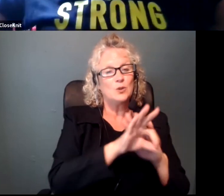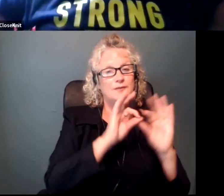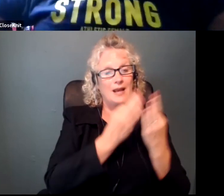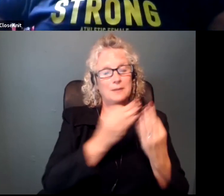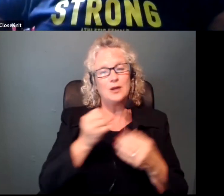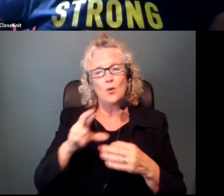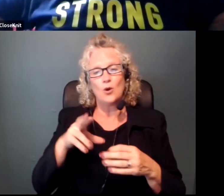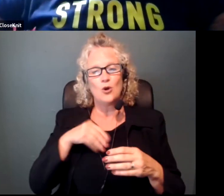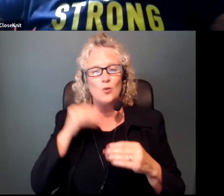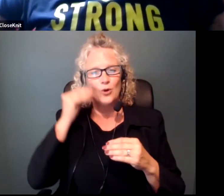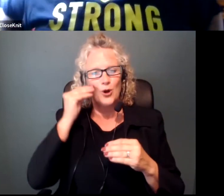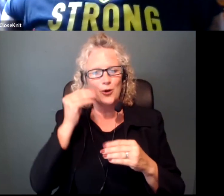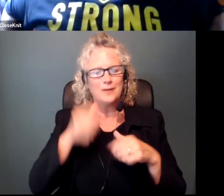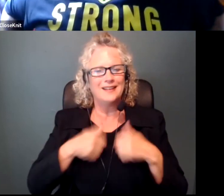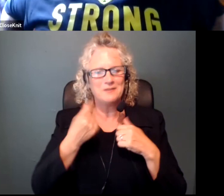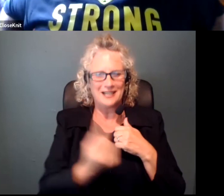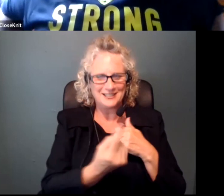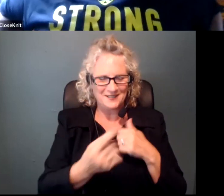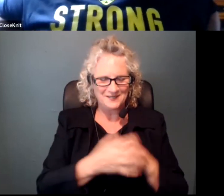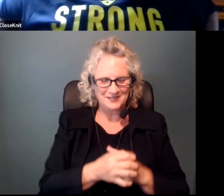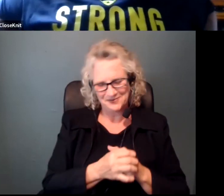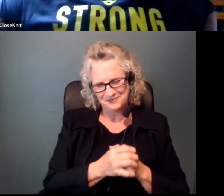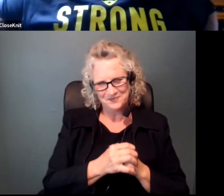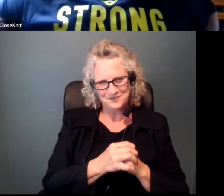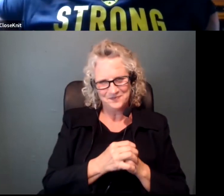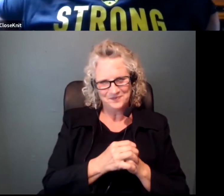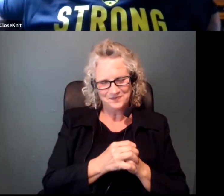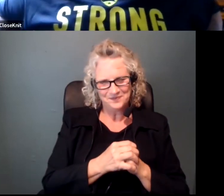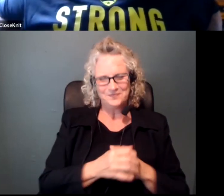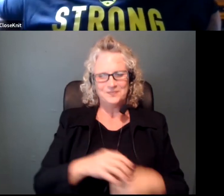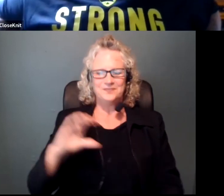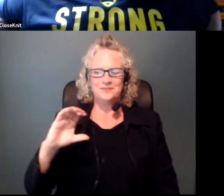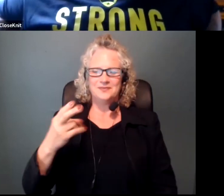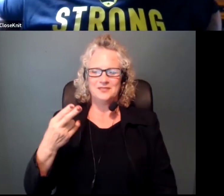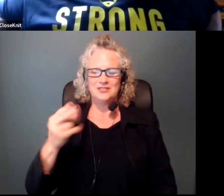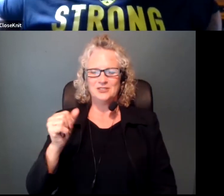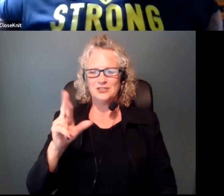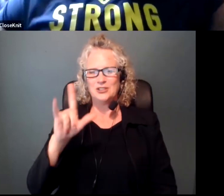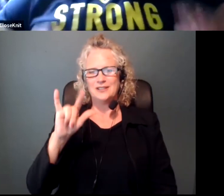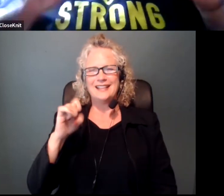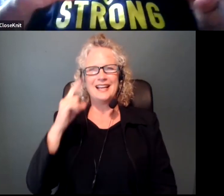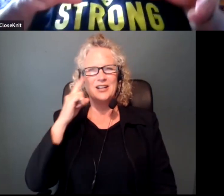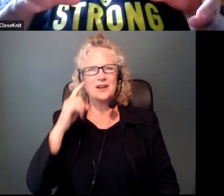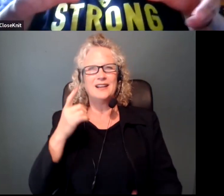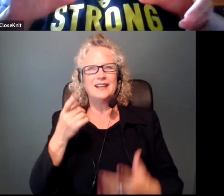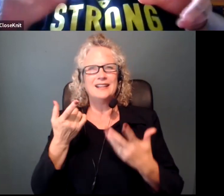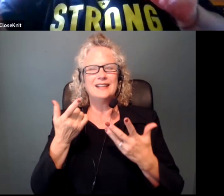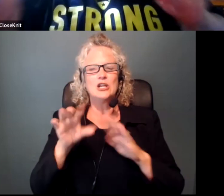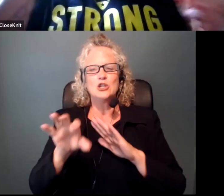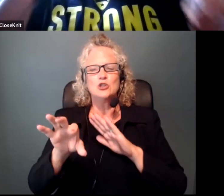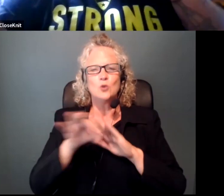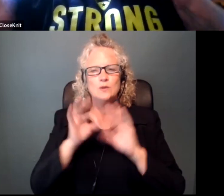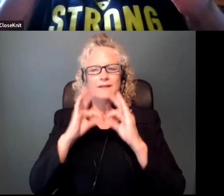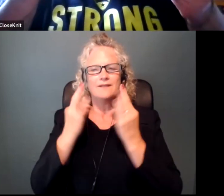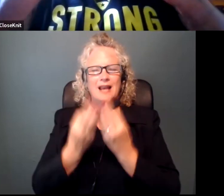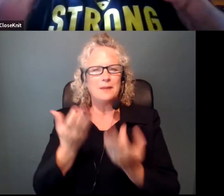Yeah, just to add to clarifying, I know chosen family can be a little vague or feel a little vague, but I want to bring it. Chloe, people